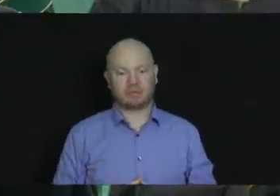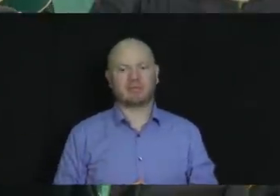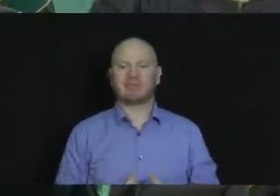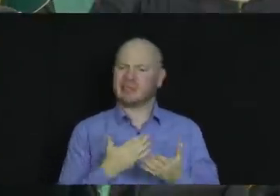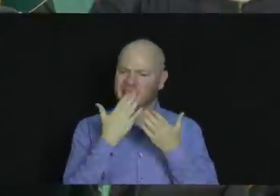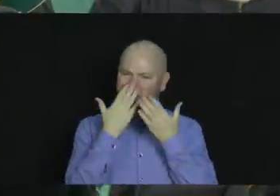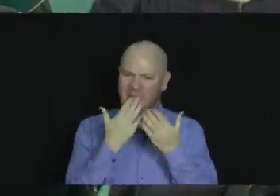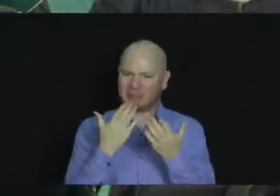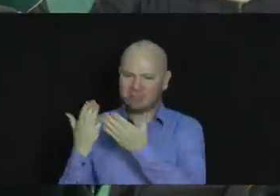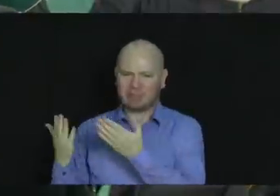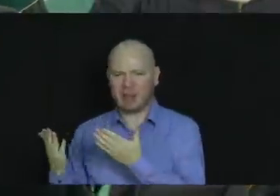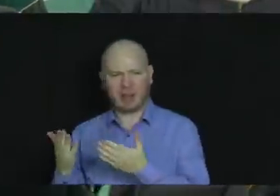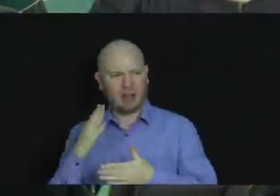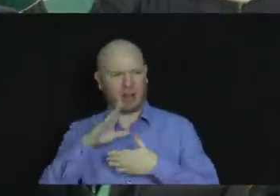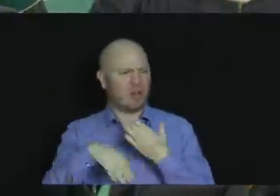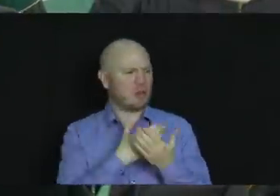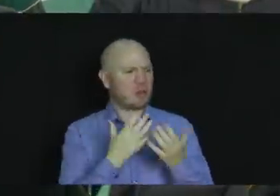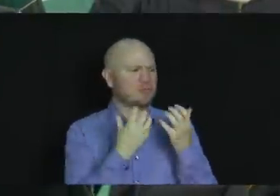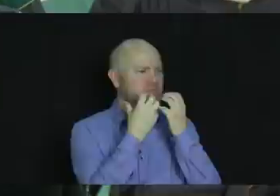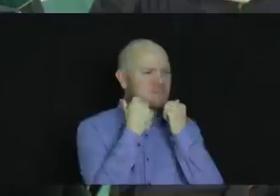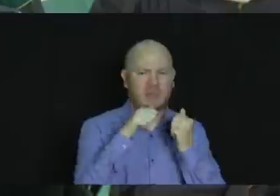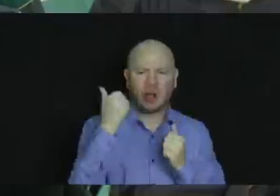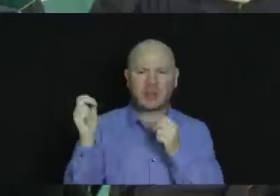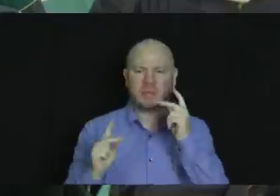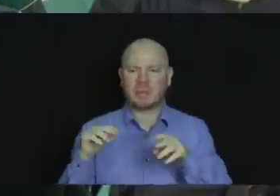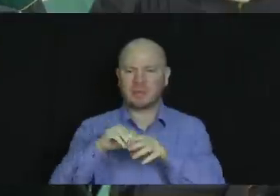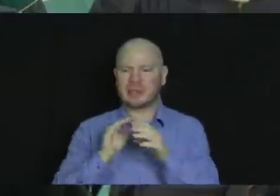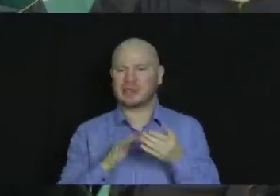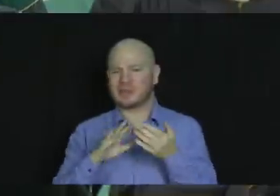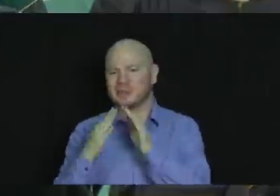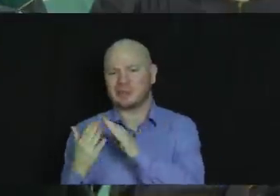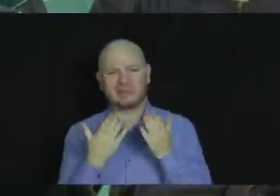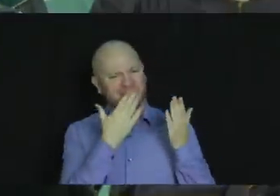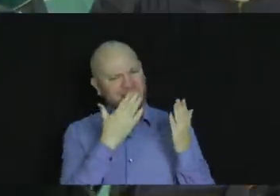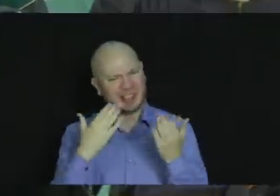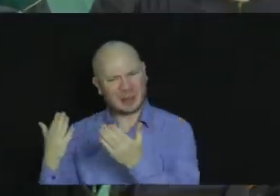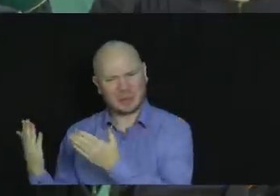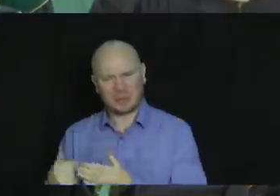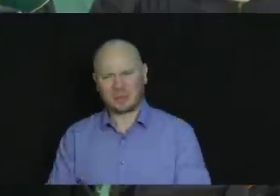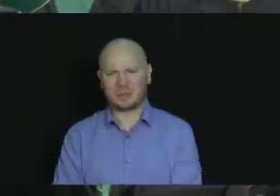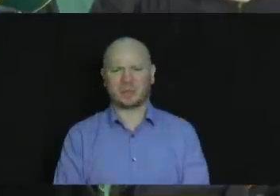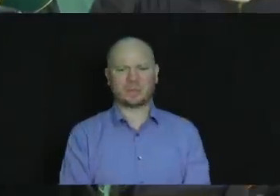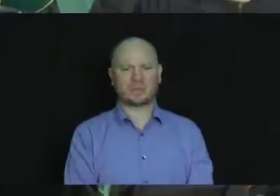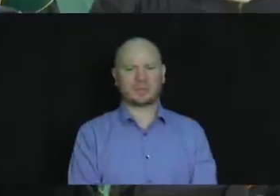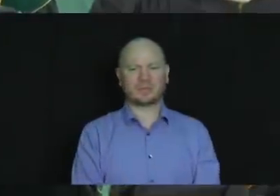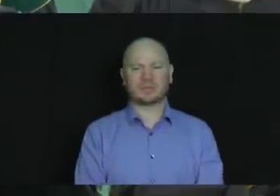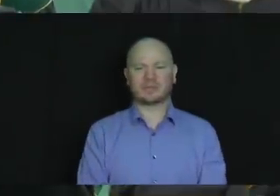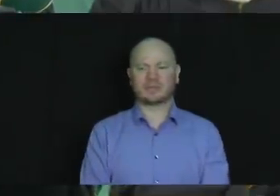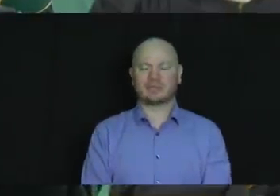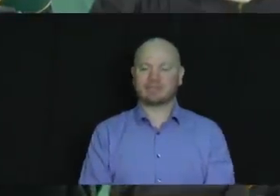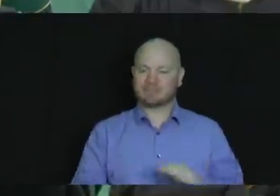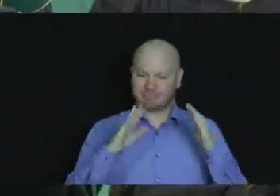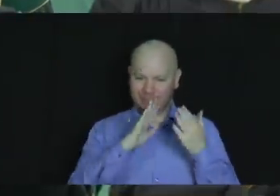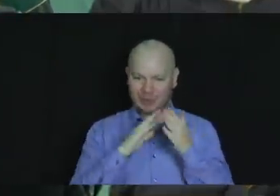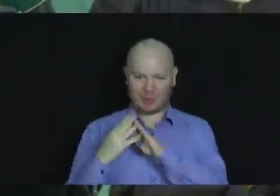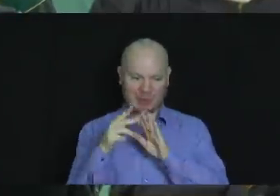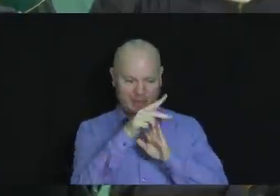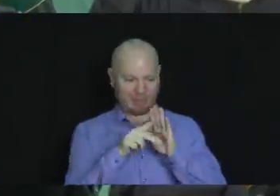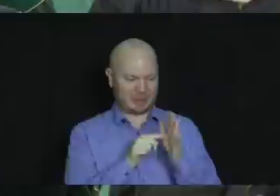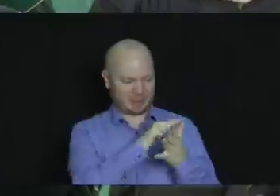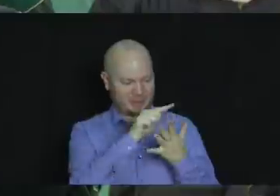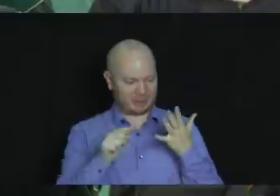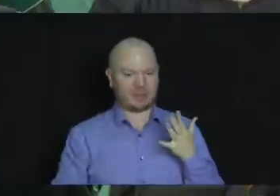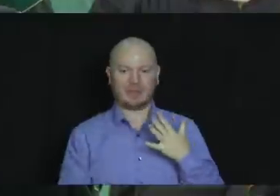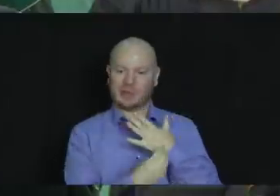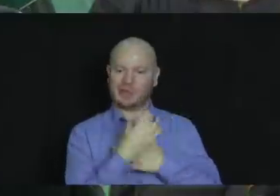your commitment to caring for others in our community. The principles of community also have guided our response